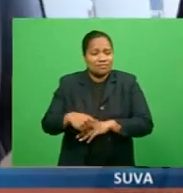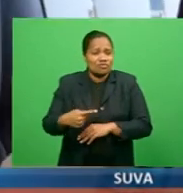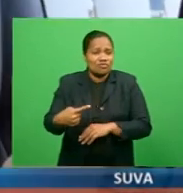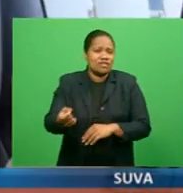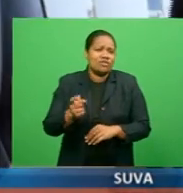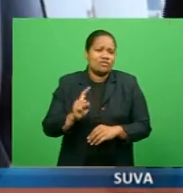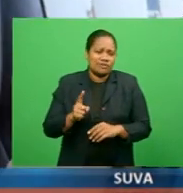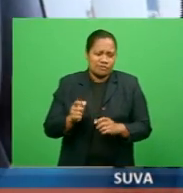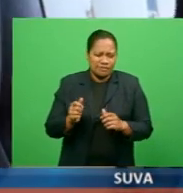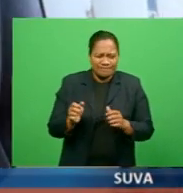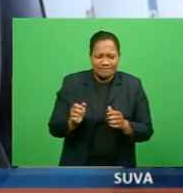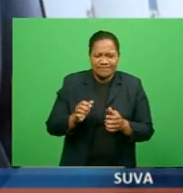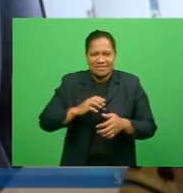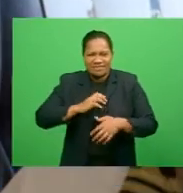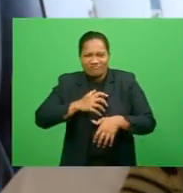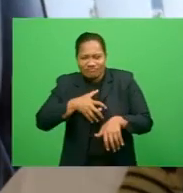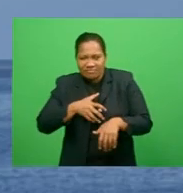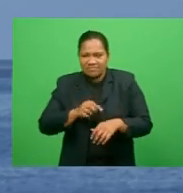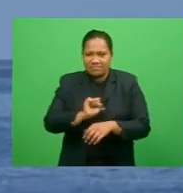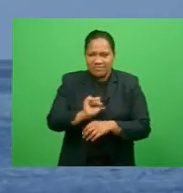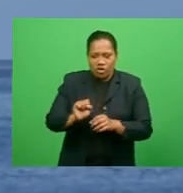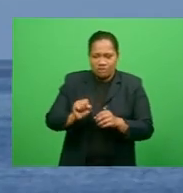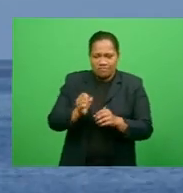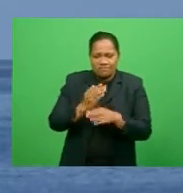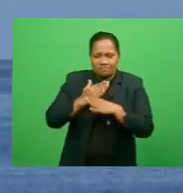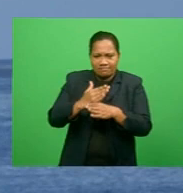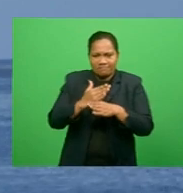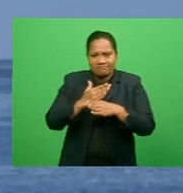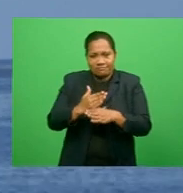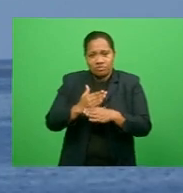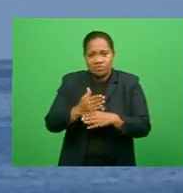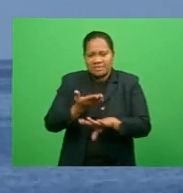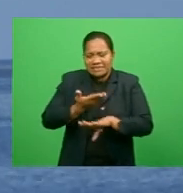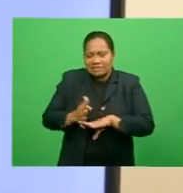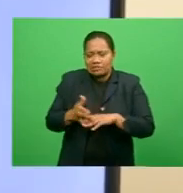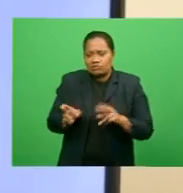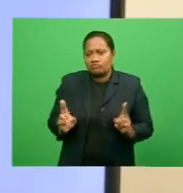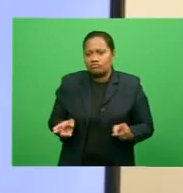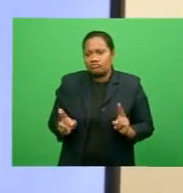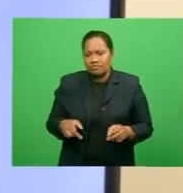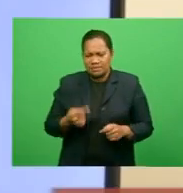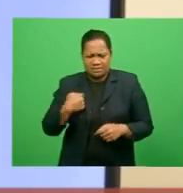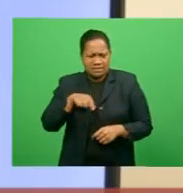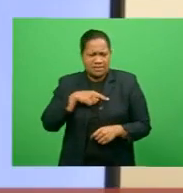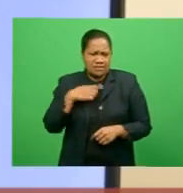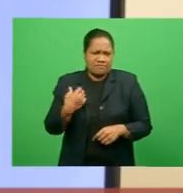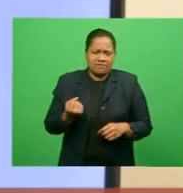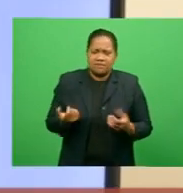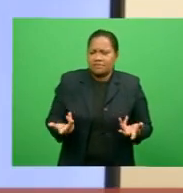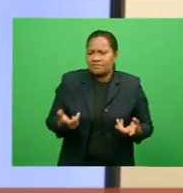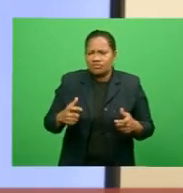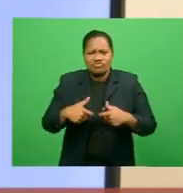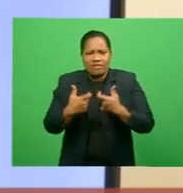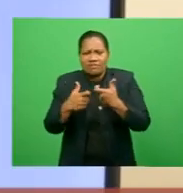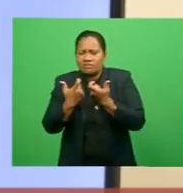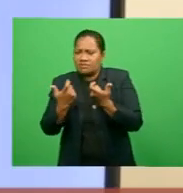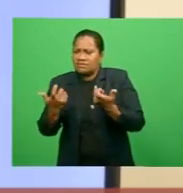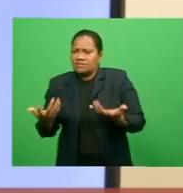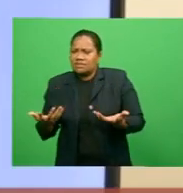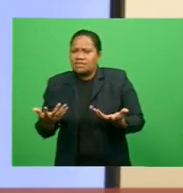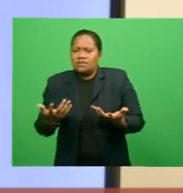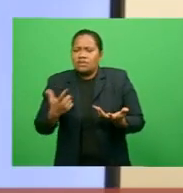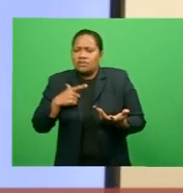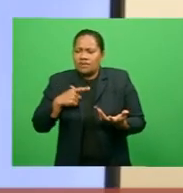its operations to the new normal. We face an enormous challenge in securing our waters from